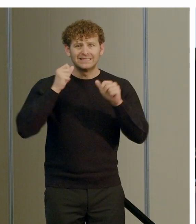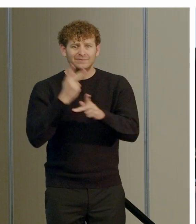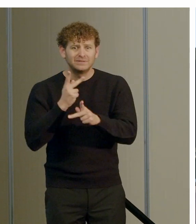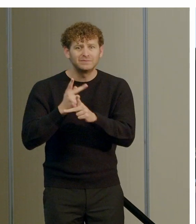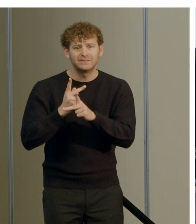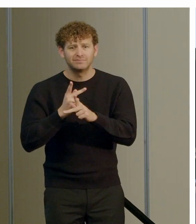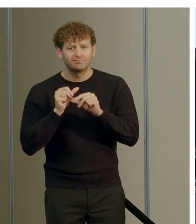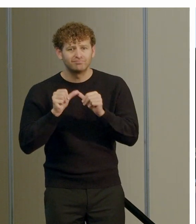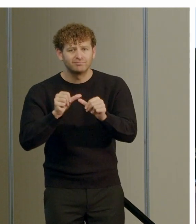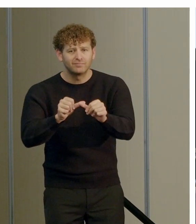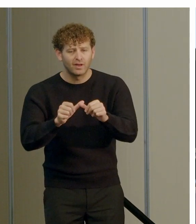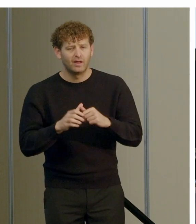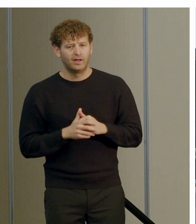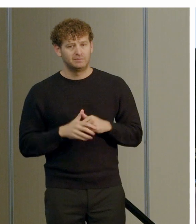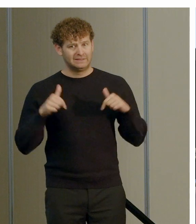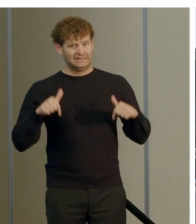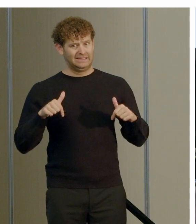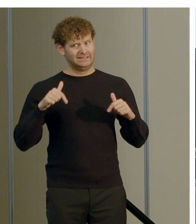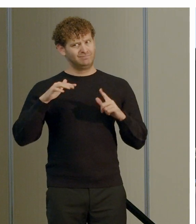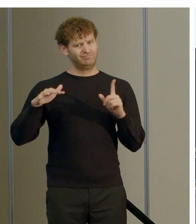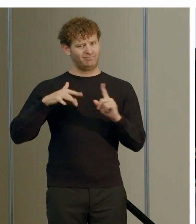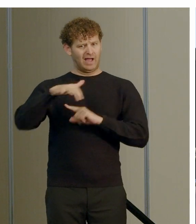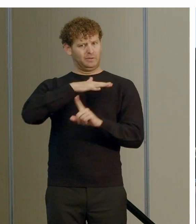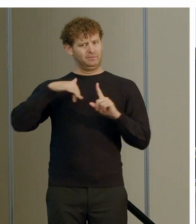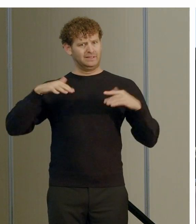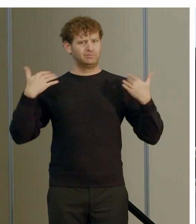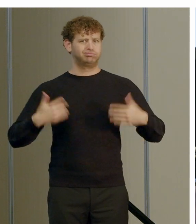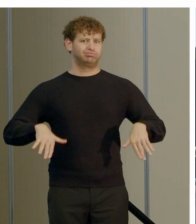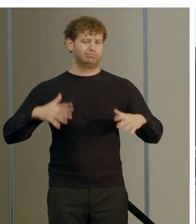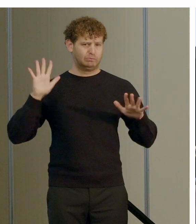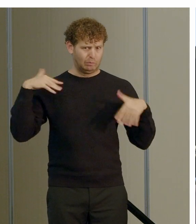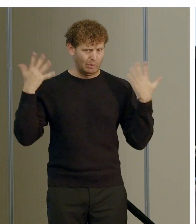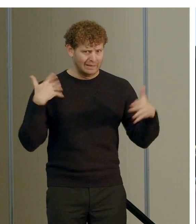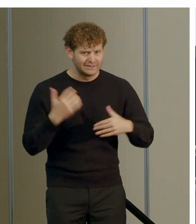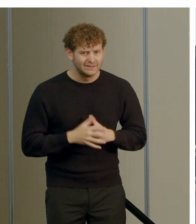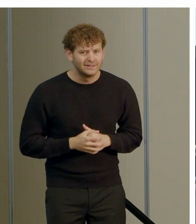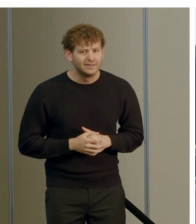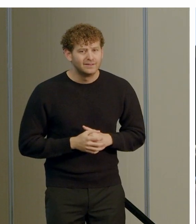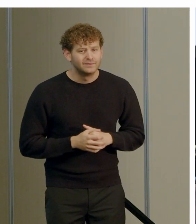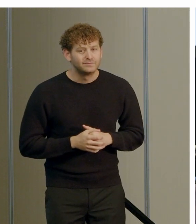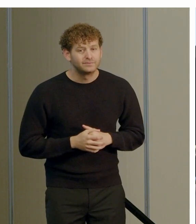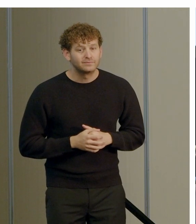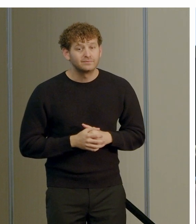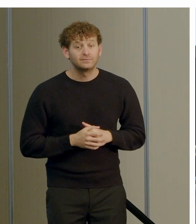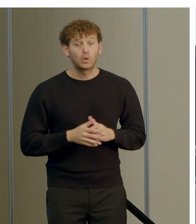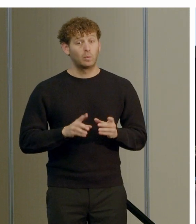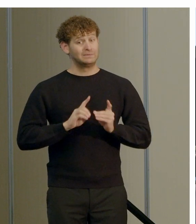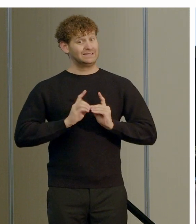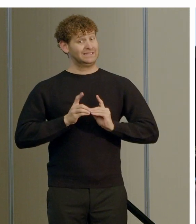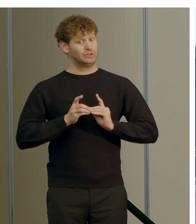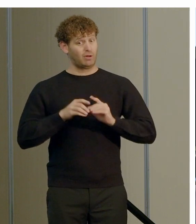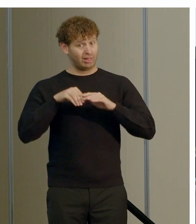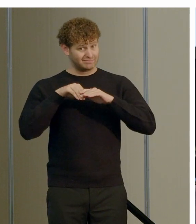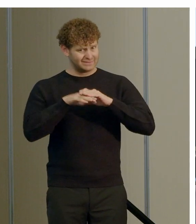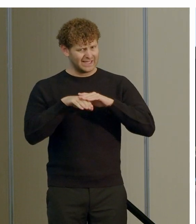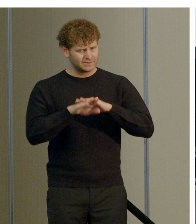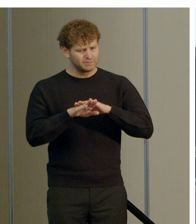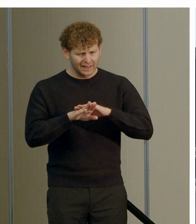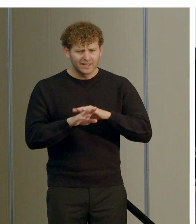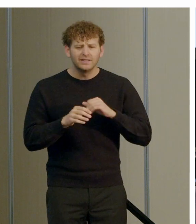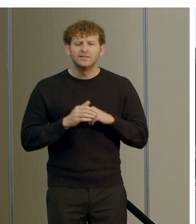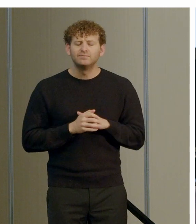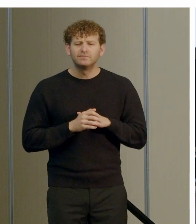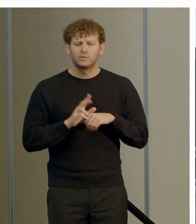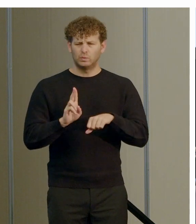environment. But we use the term digital accessibility because we really, really want the